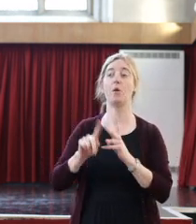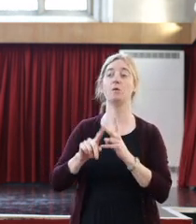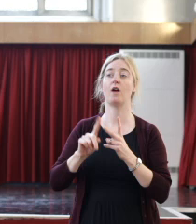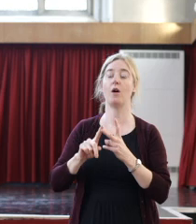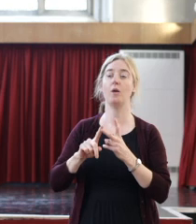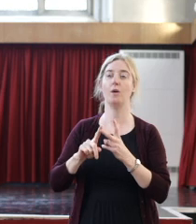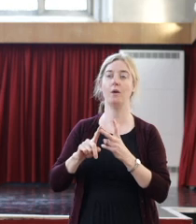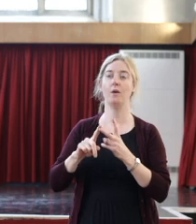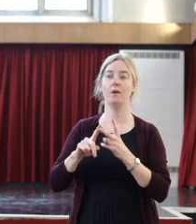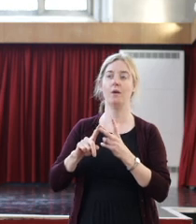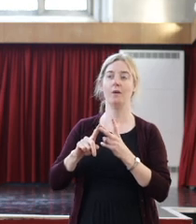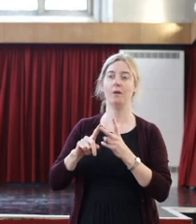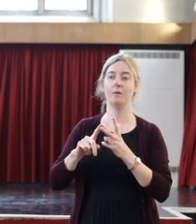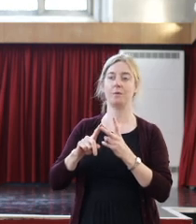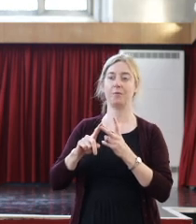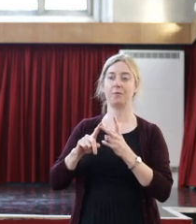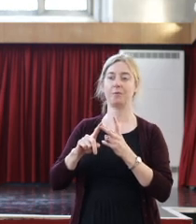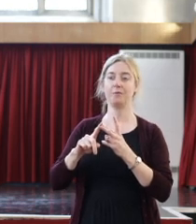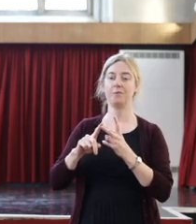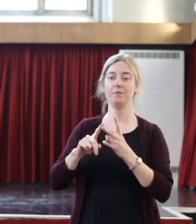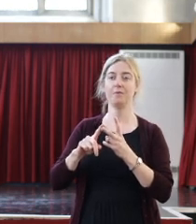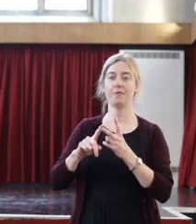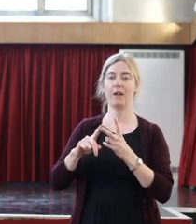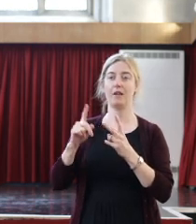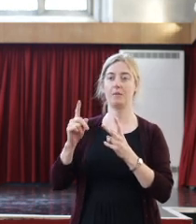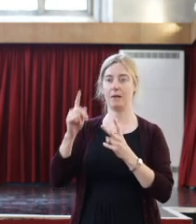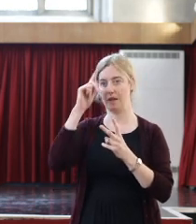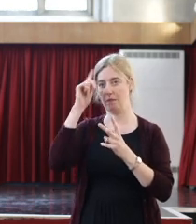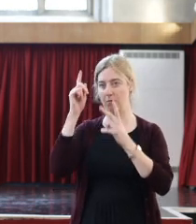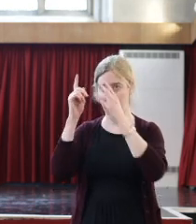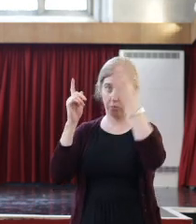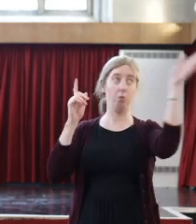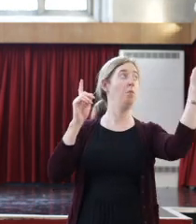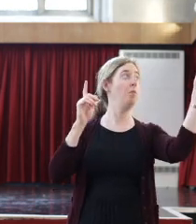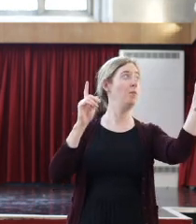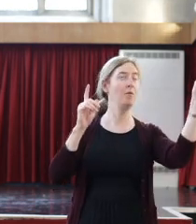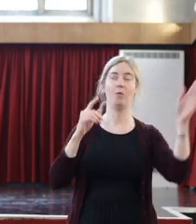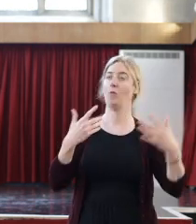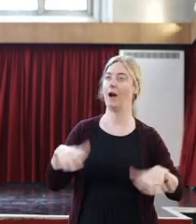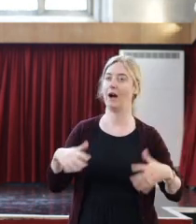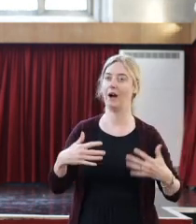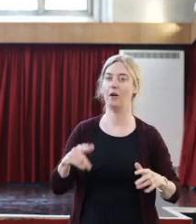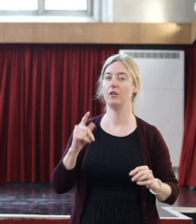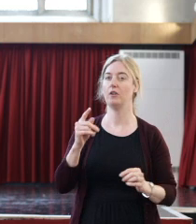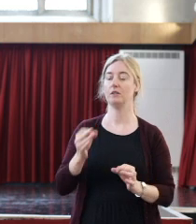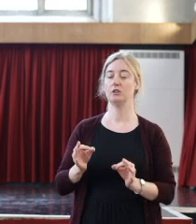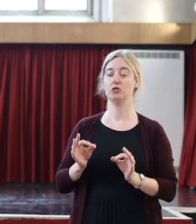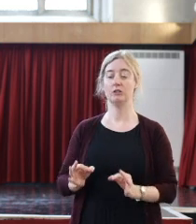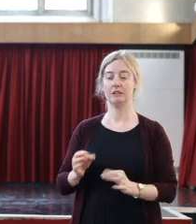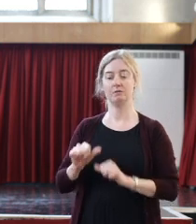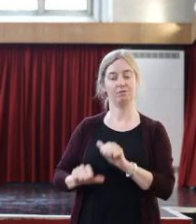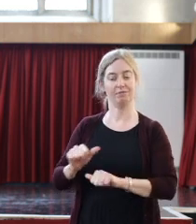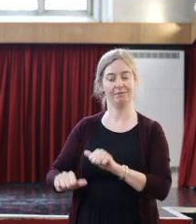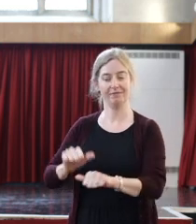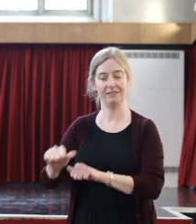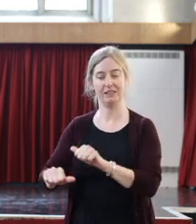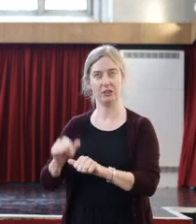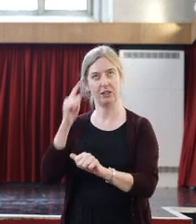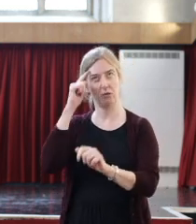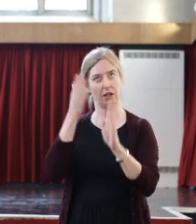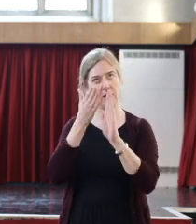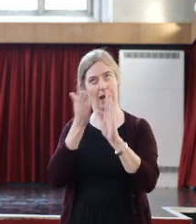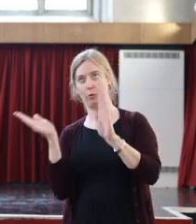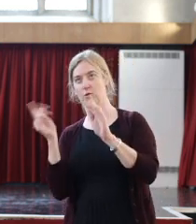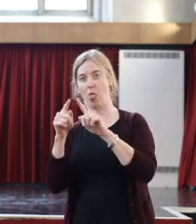wonderful, let's say, left field, maybe not doing things by the book approach. And I think